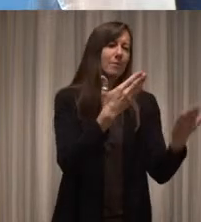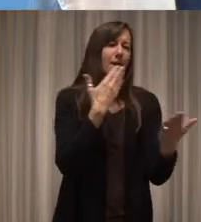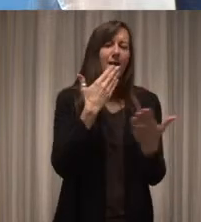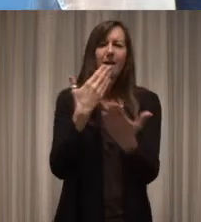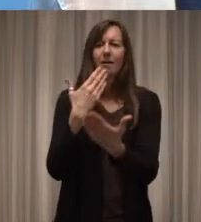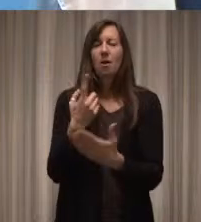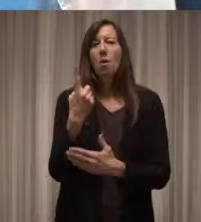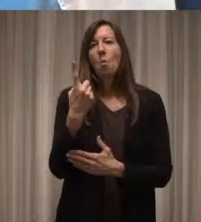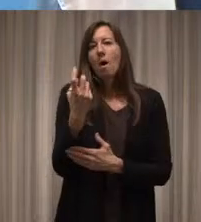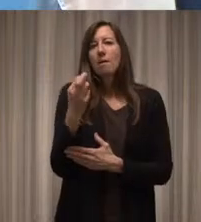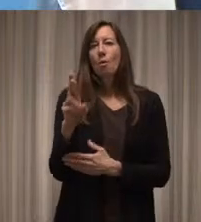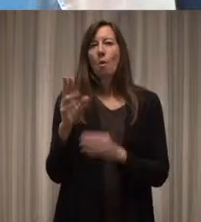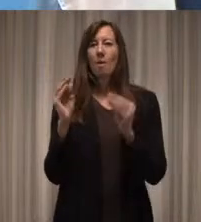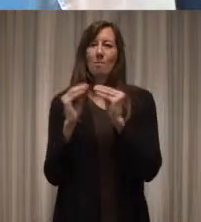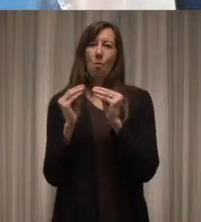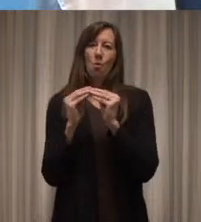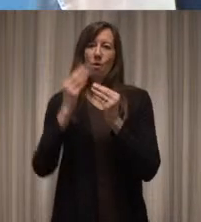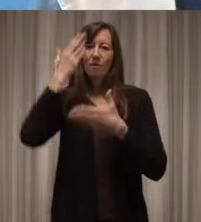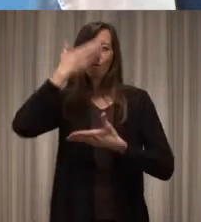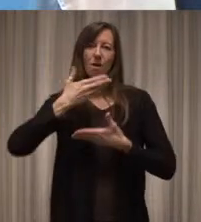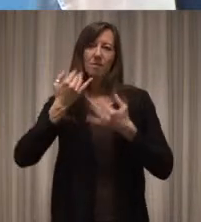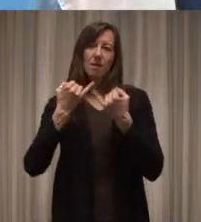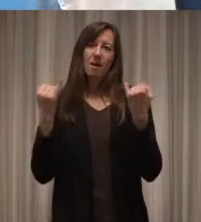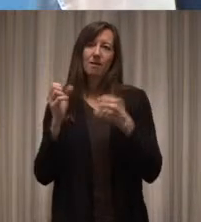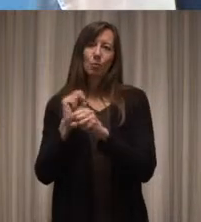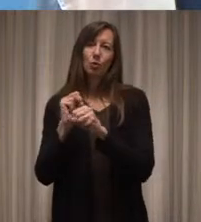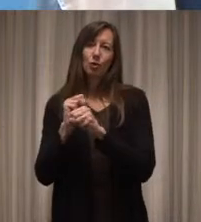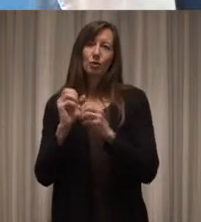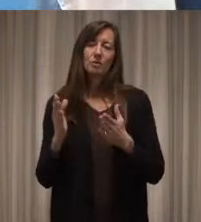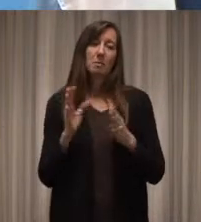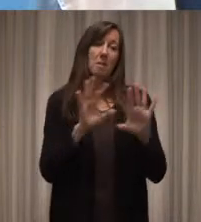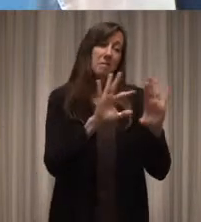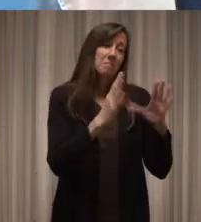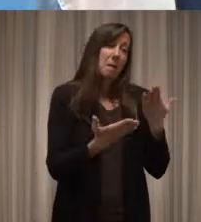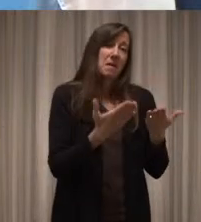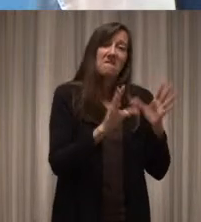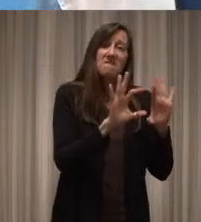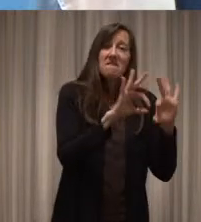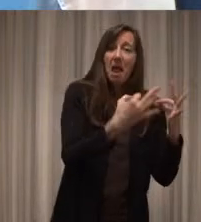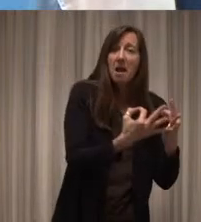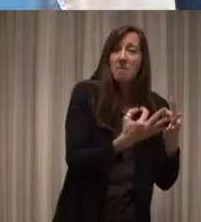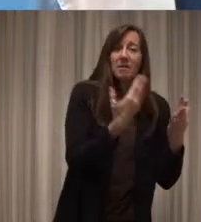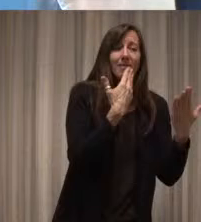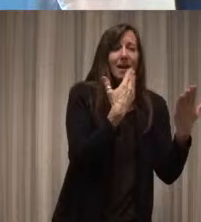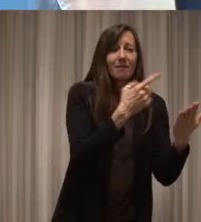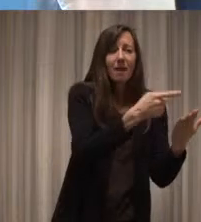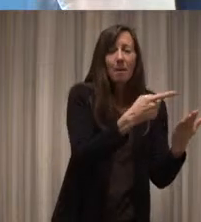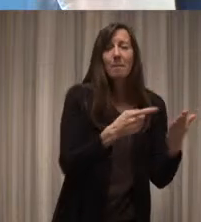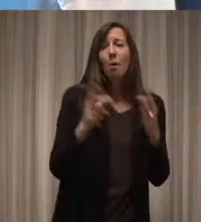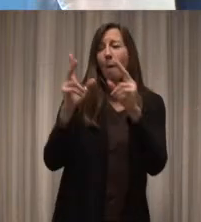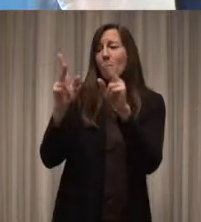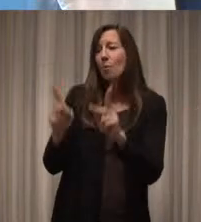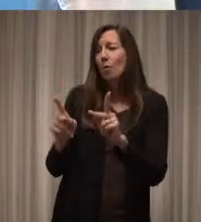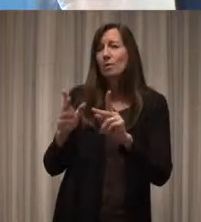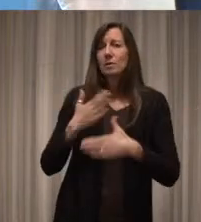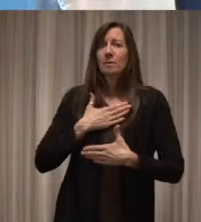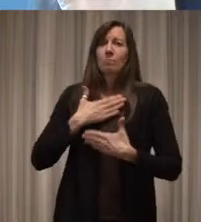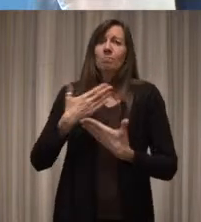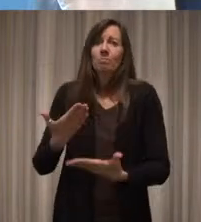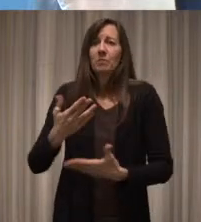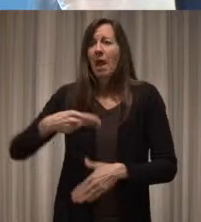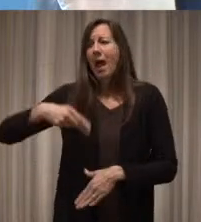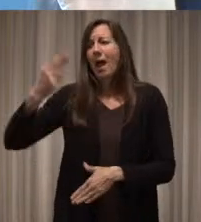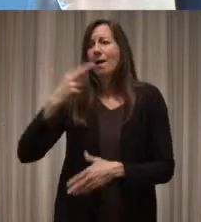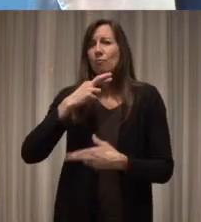your life, in your world, whether that's a family member, a friend, or just the person who's putting themselves at great risk to make sure you